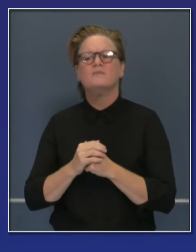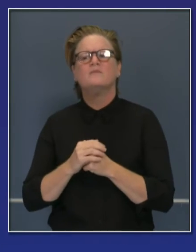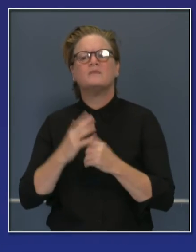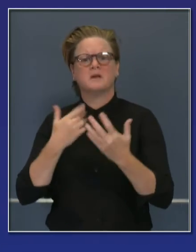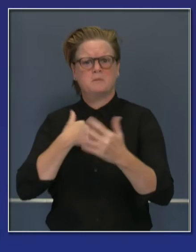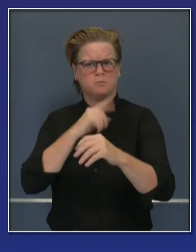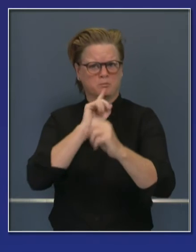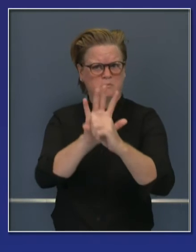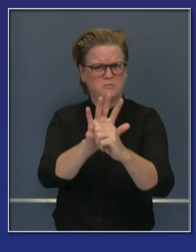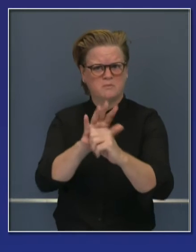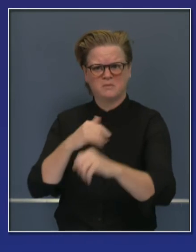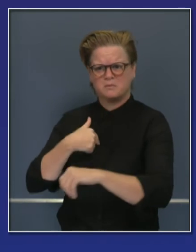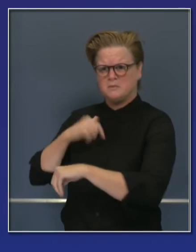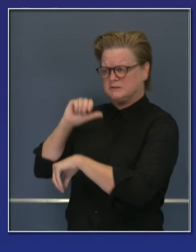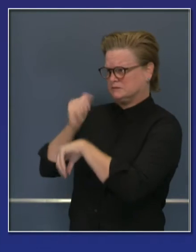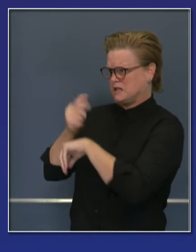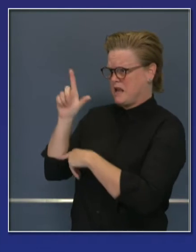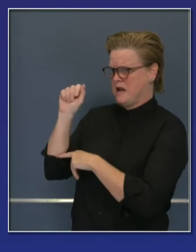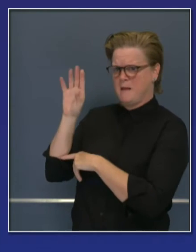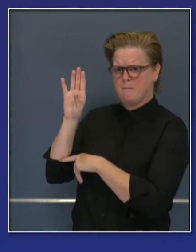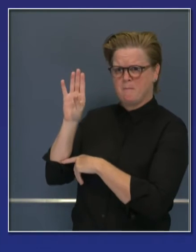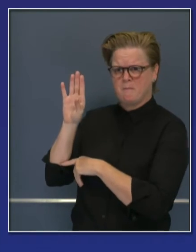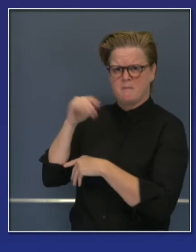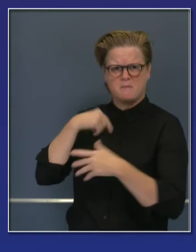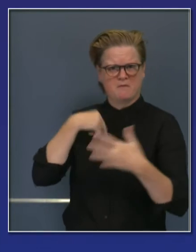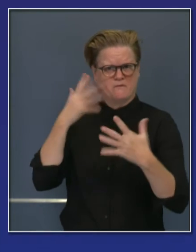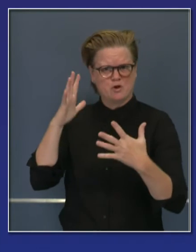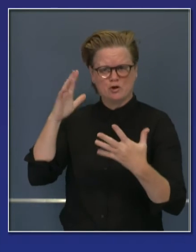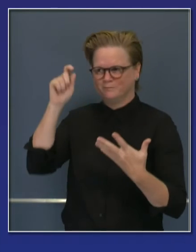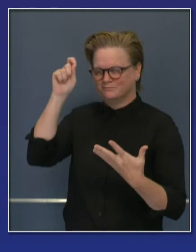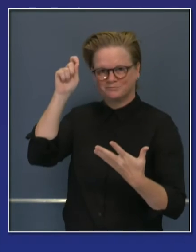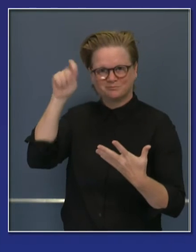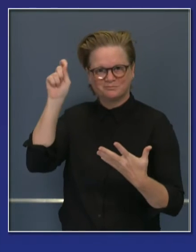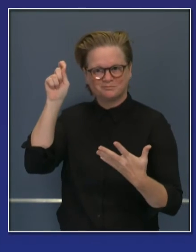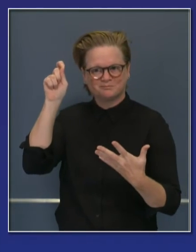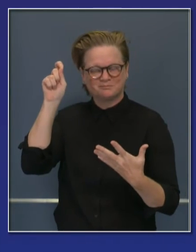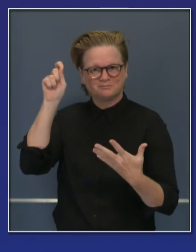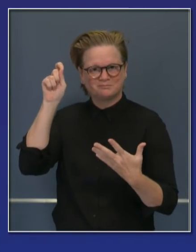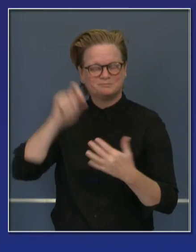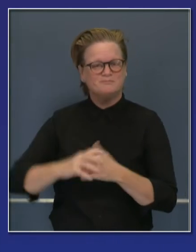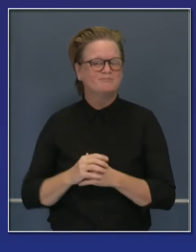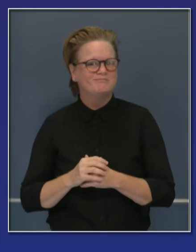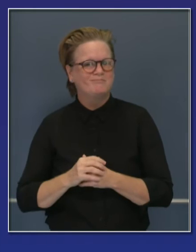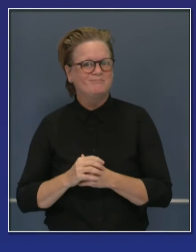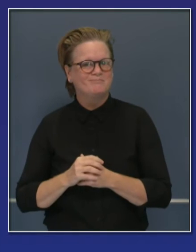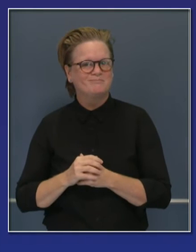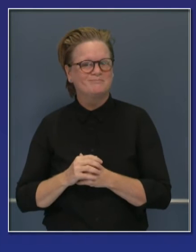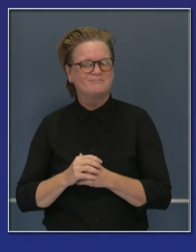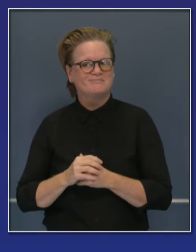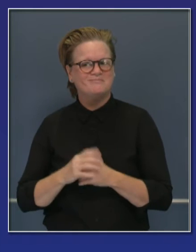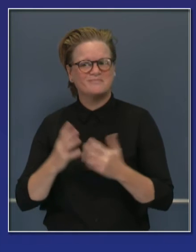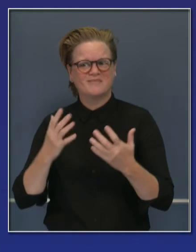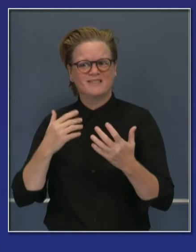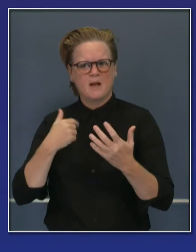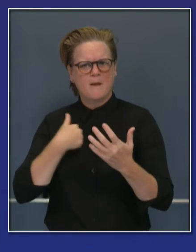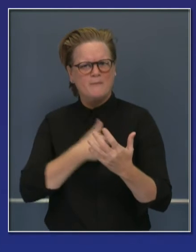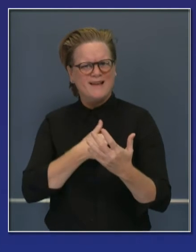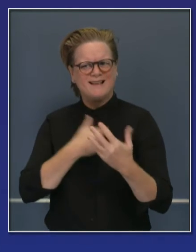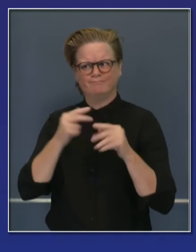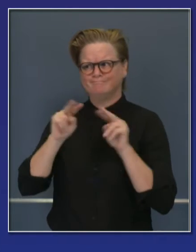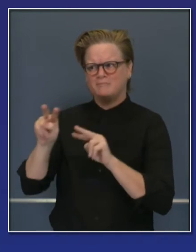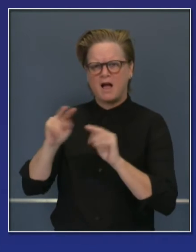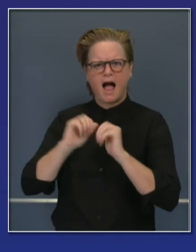pandemic, represented in those 198,000 tests that we have improved upon